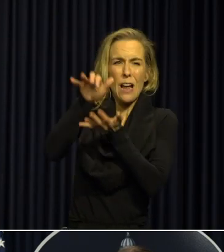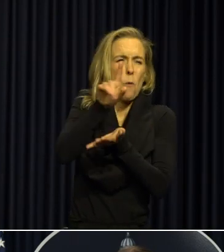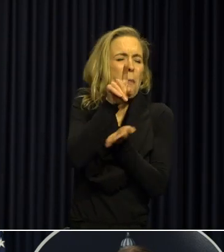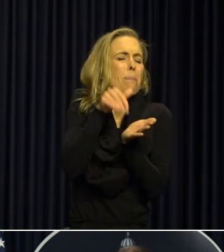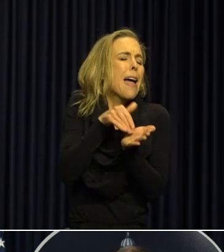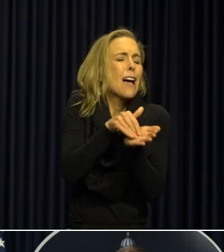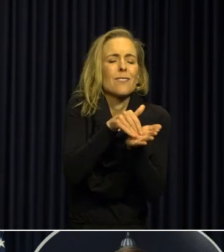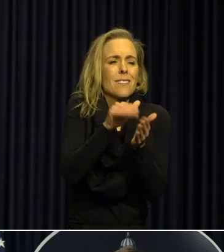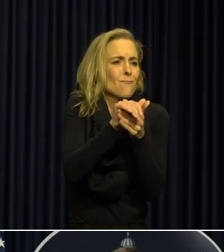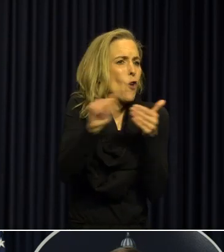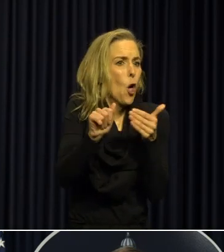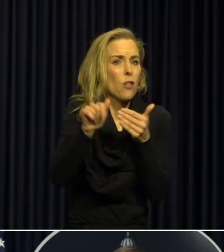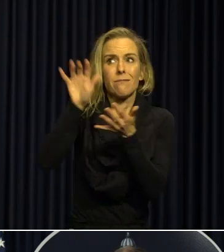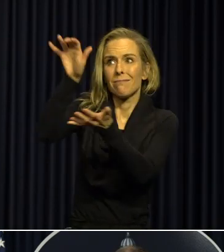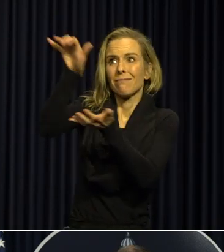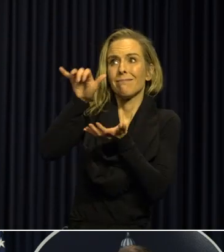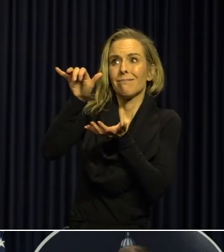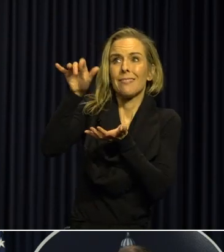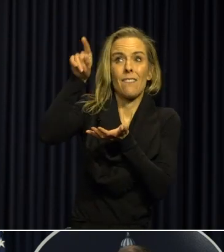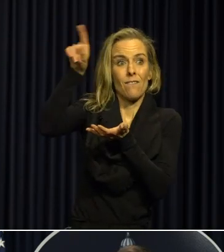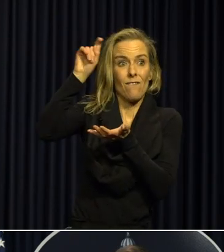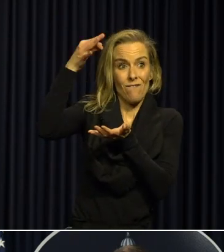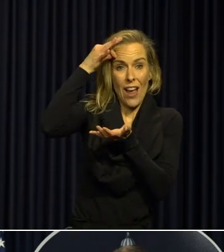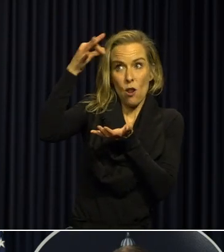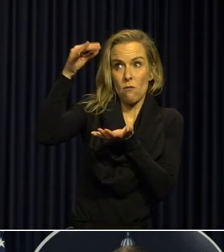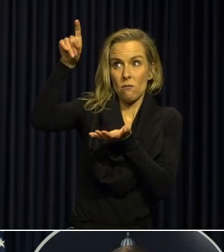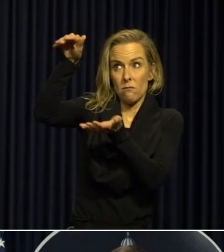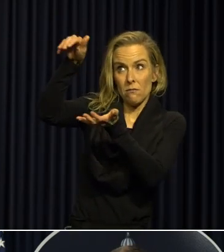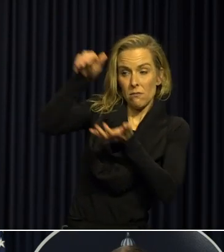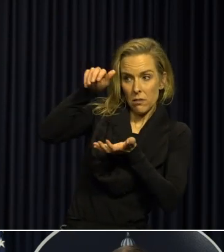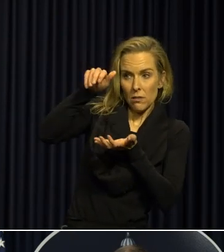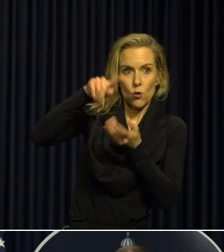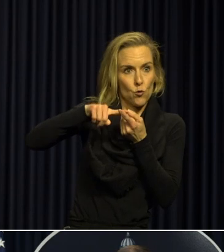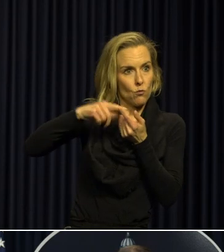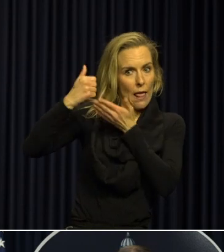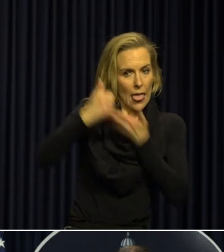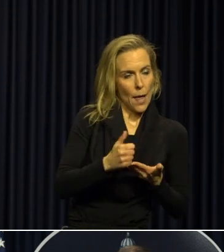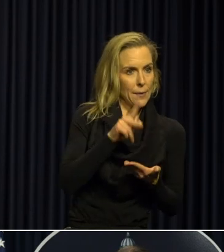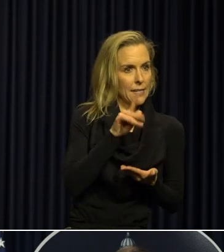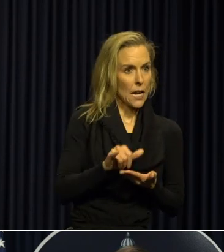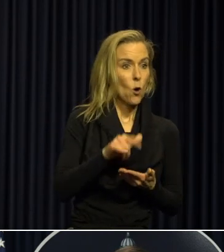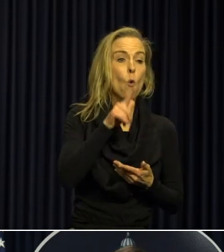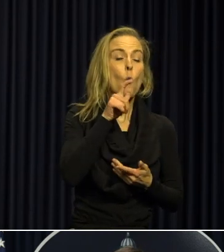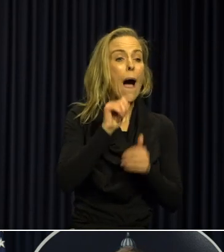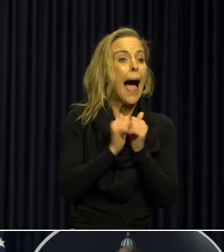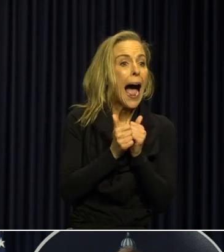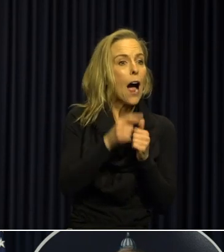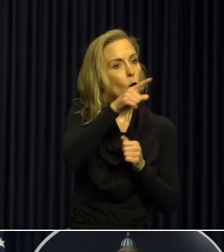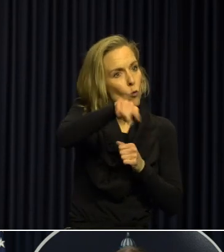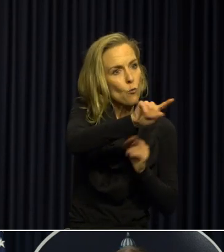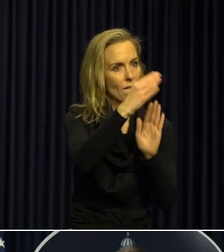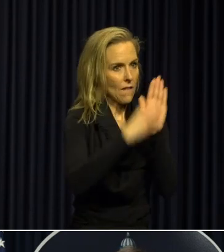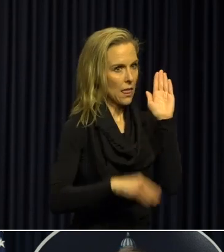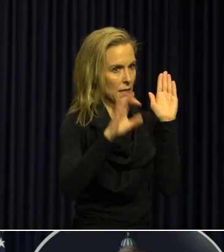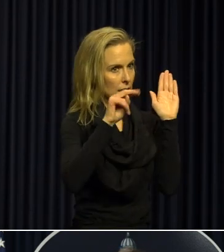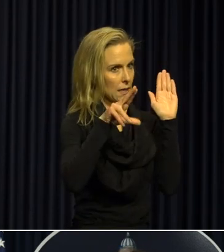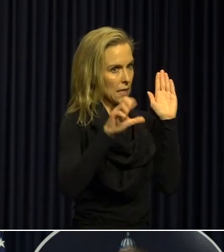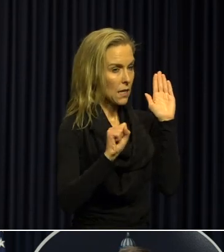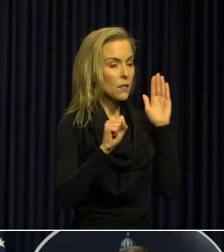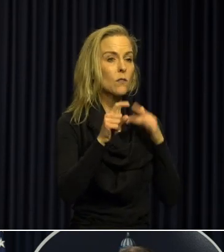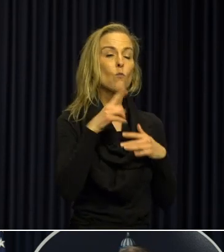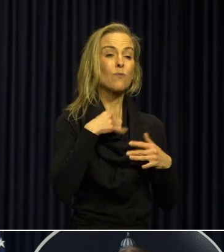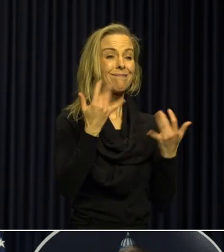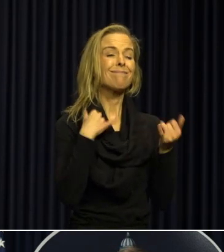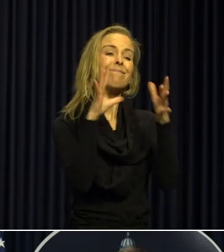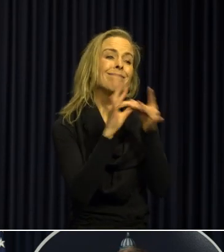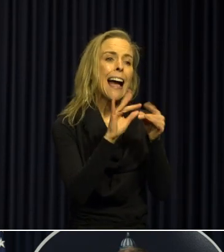dollars, that come to us from basically everybody who fills out this census. When we talk about reopening and